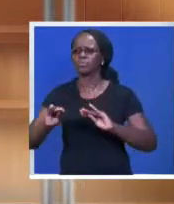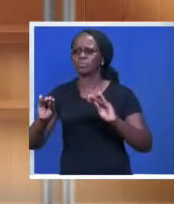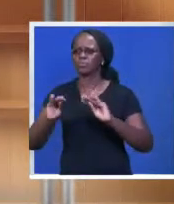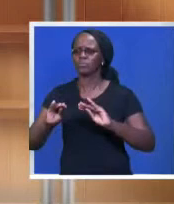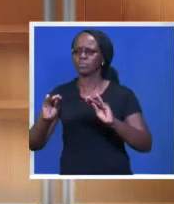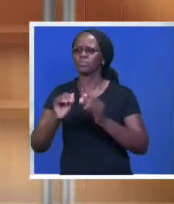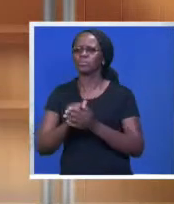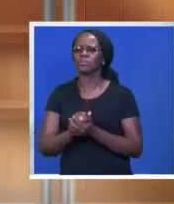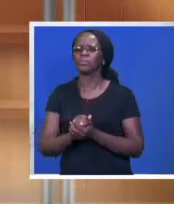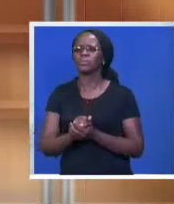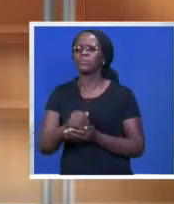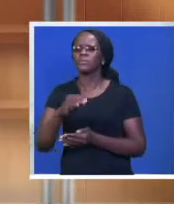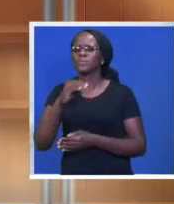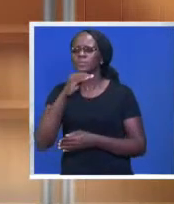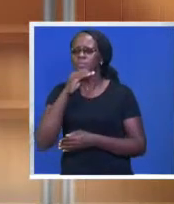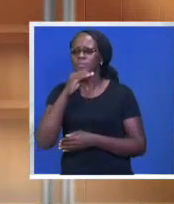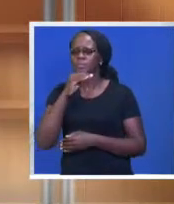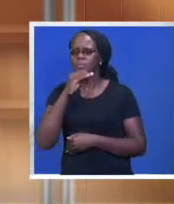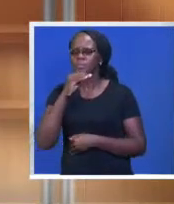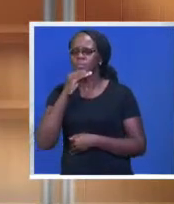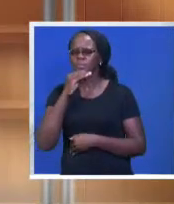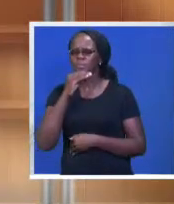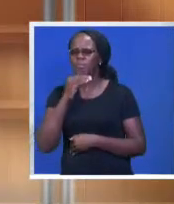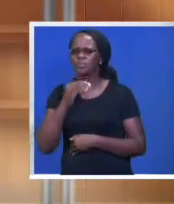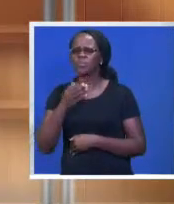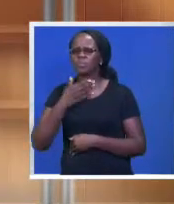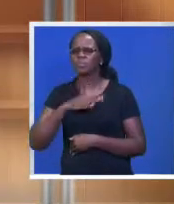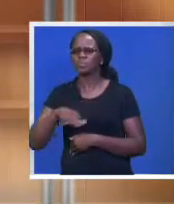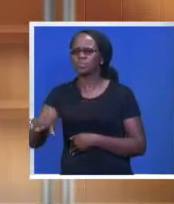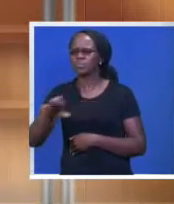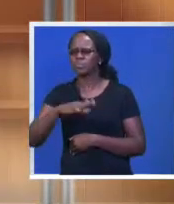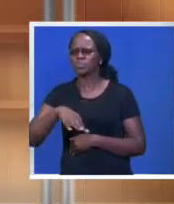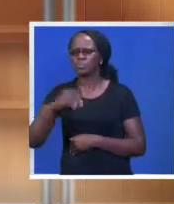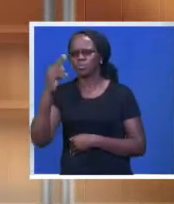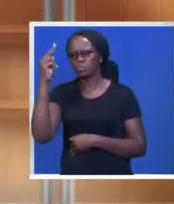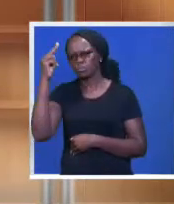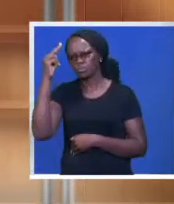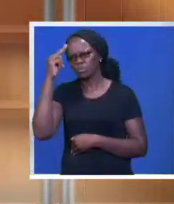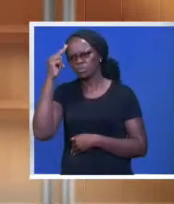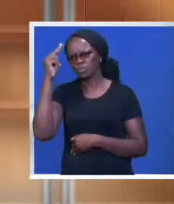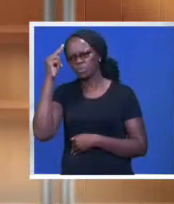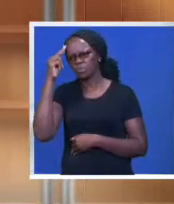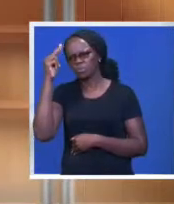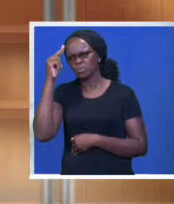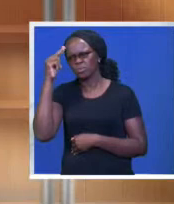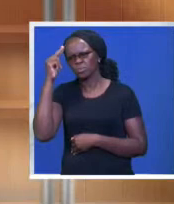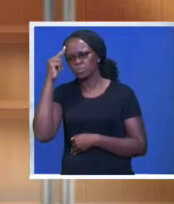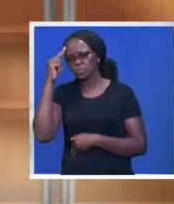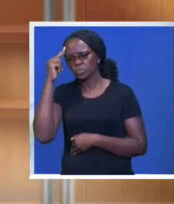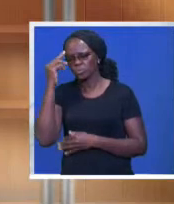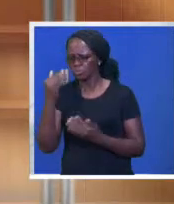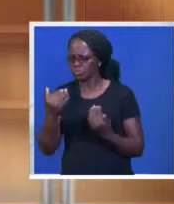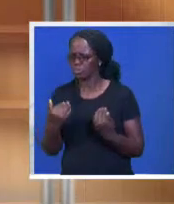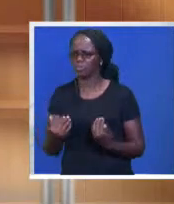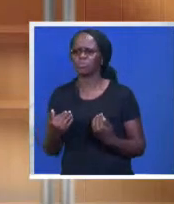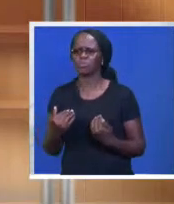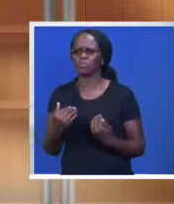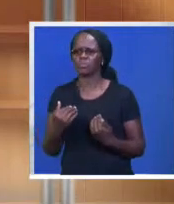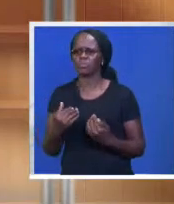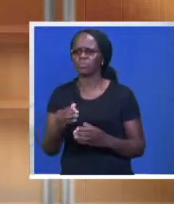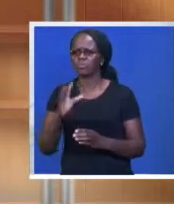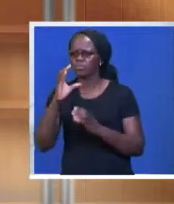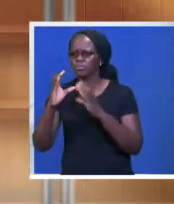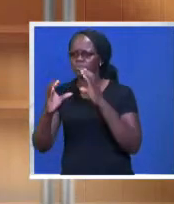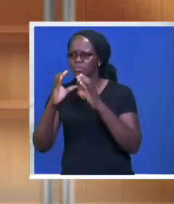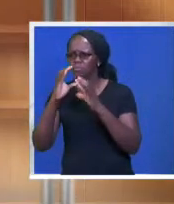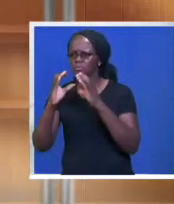teachings, I'm just trying to bring you into understanding that we are solely based on the Bible. We are not generalizing